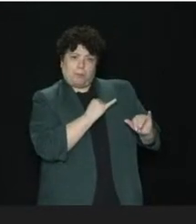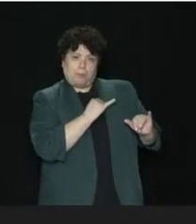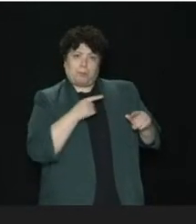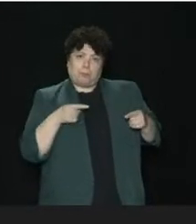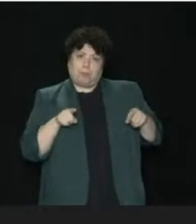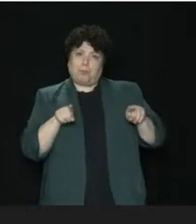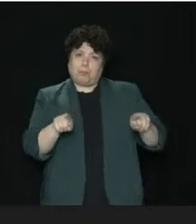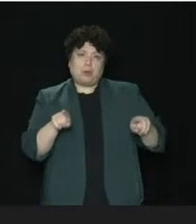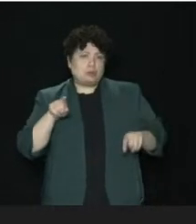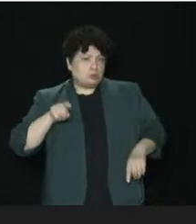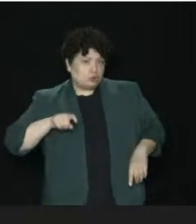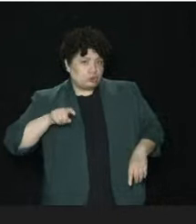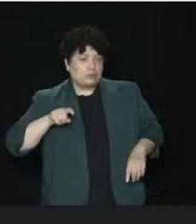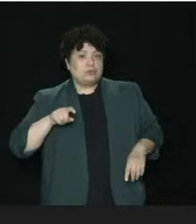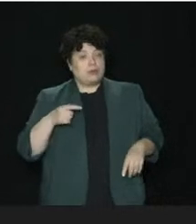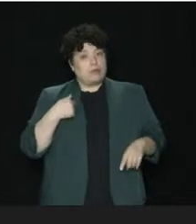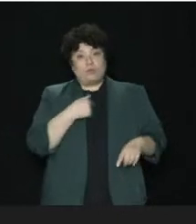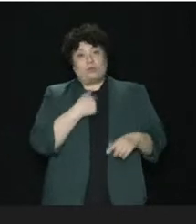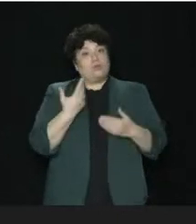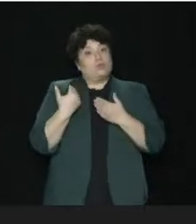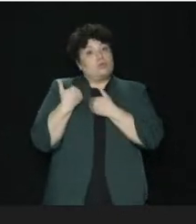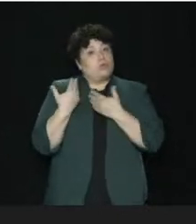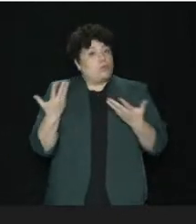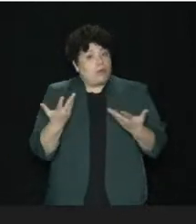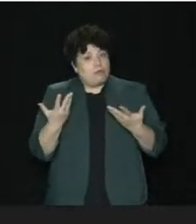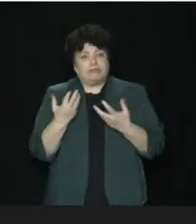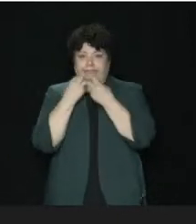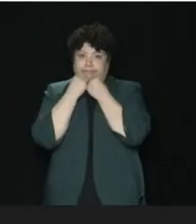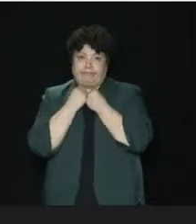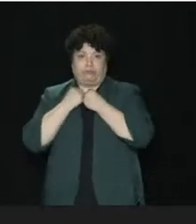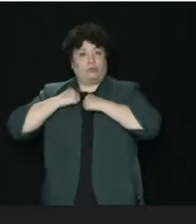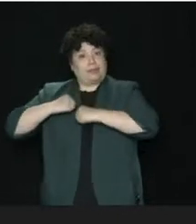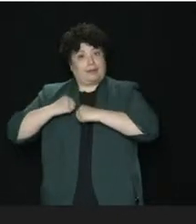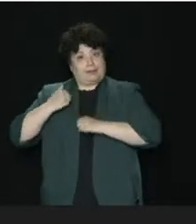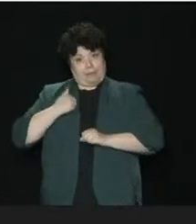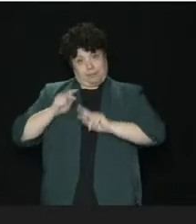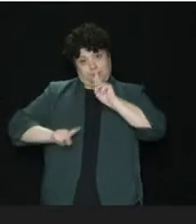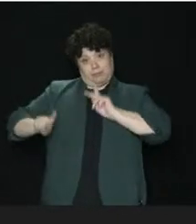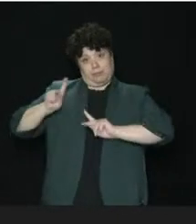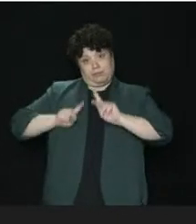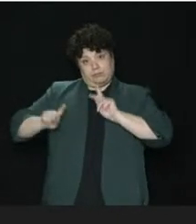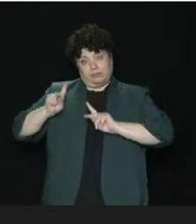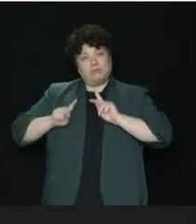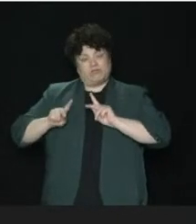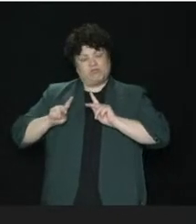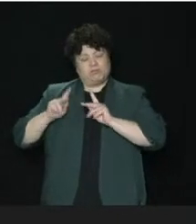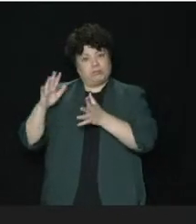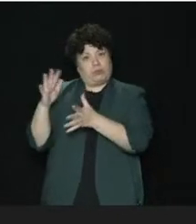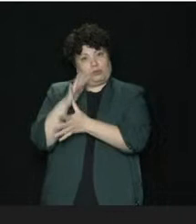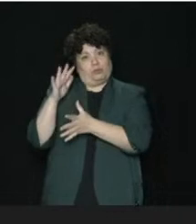is to do everything necessary to protect Canadians, and we are going to do that.